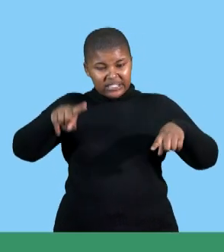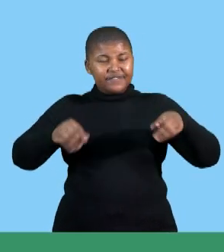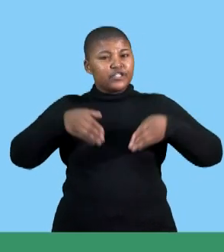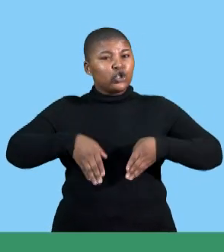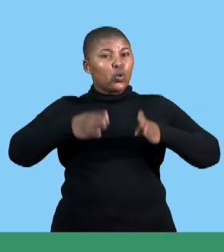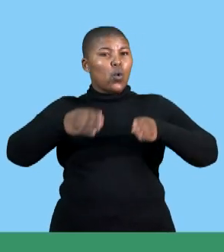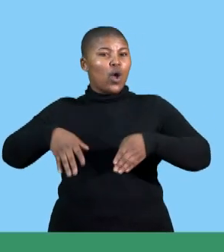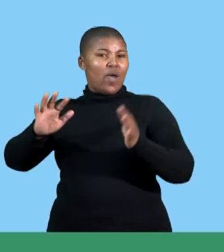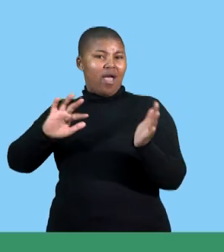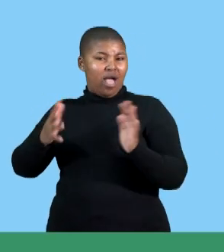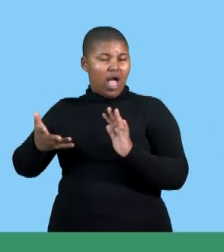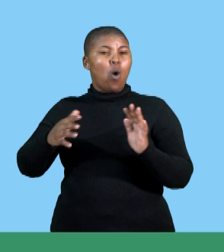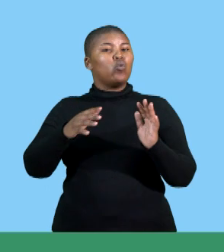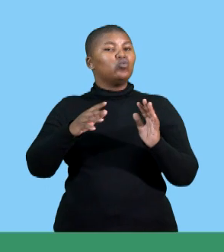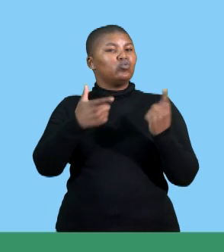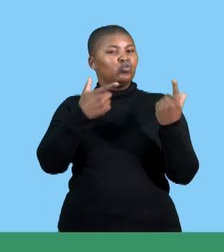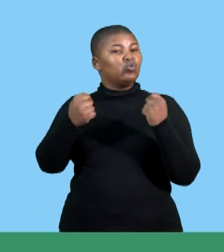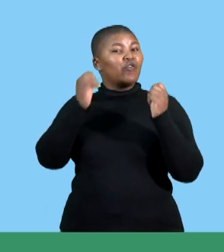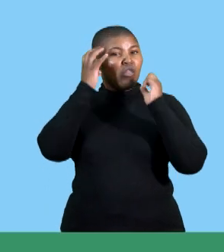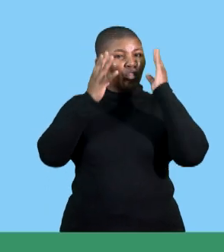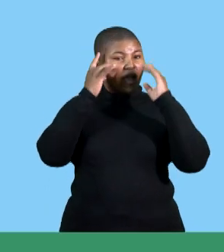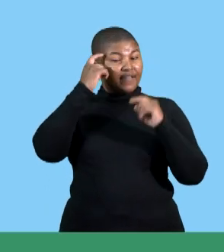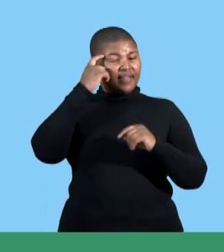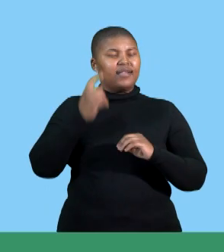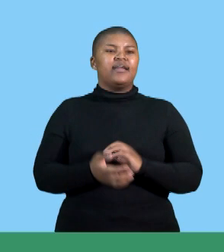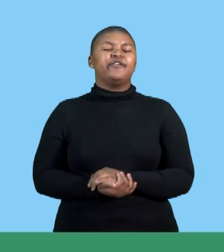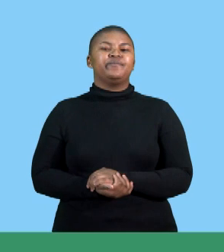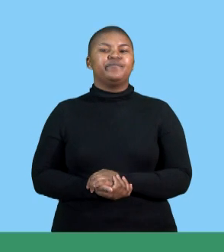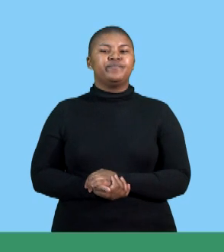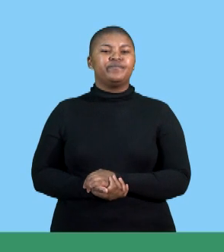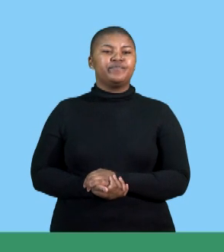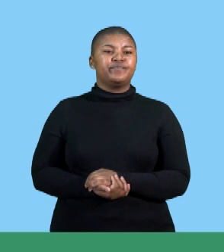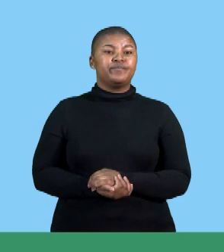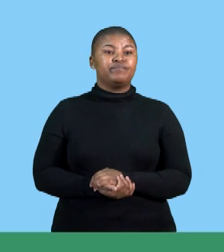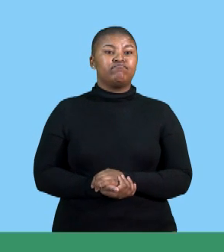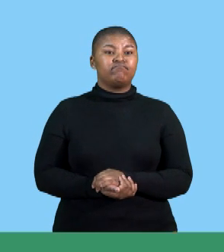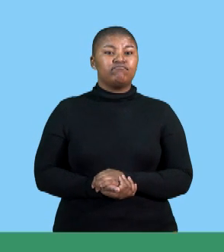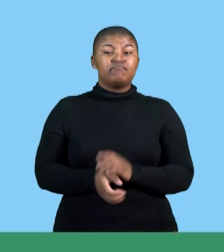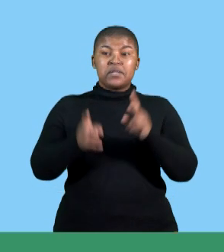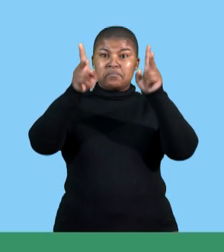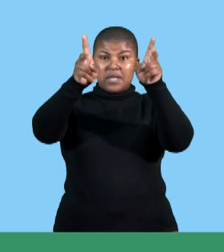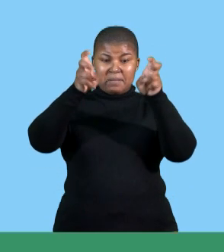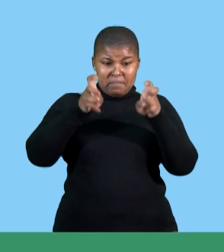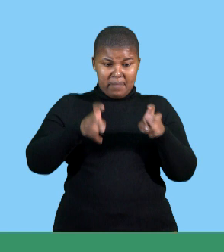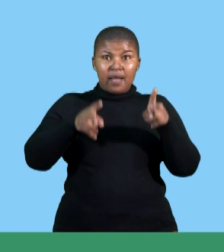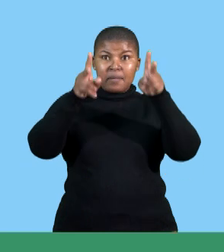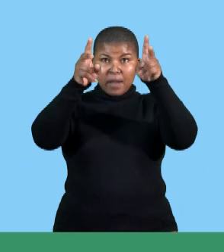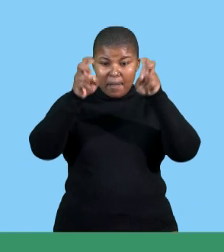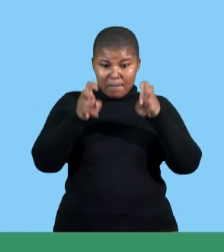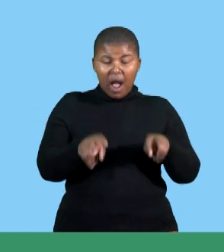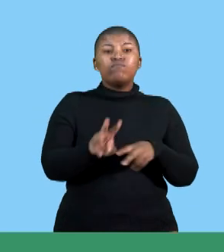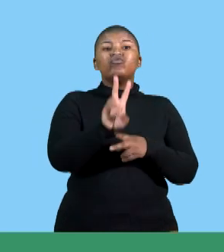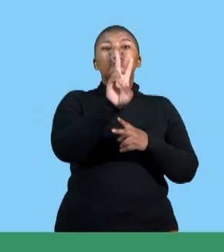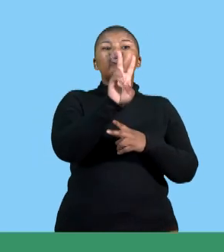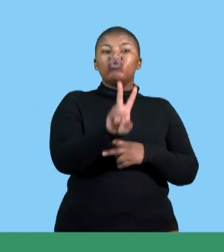techniques, or you can say methods. So the first question says, Quote 2 ways